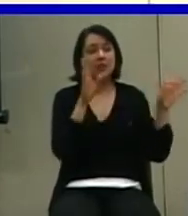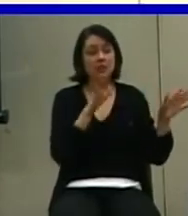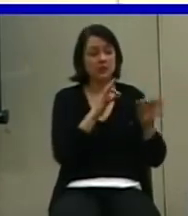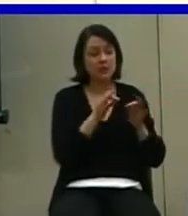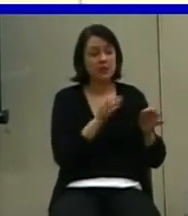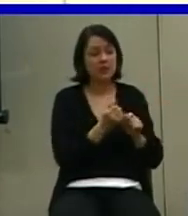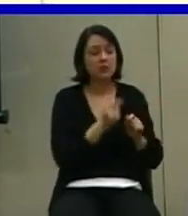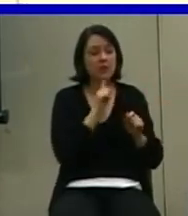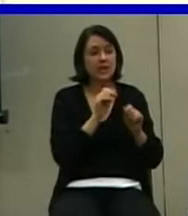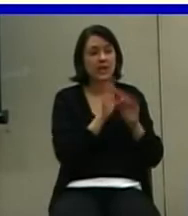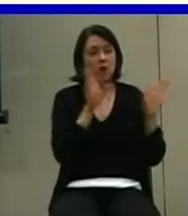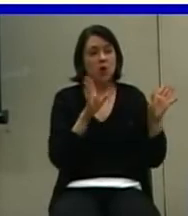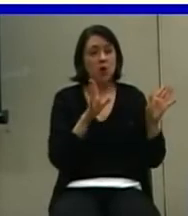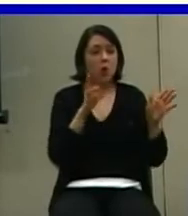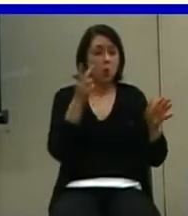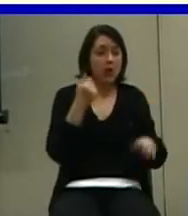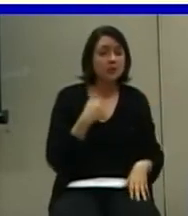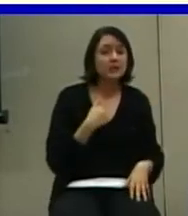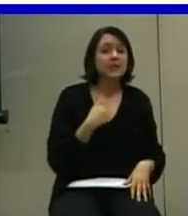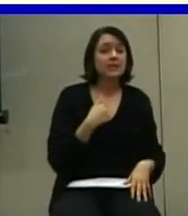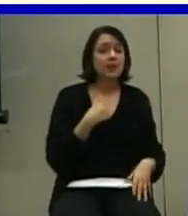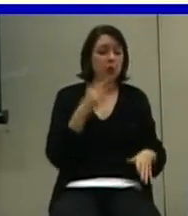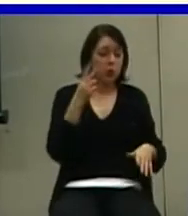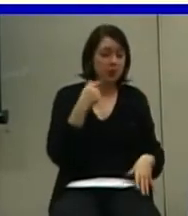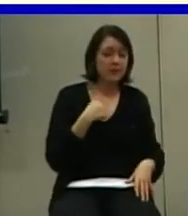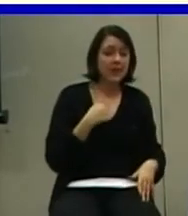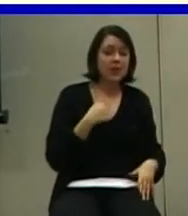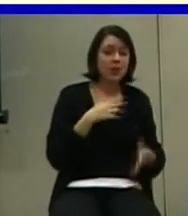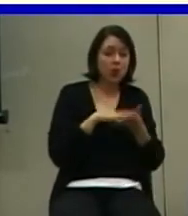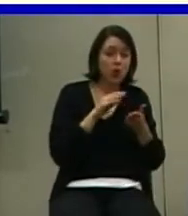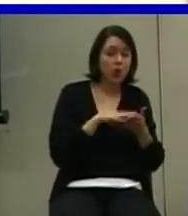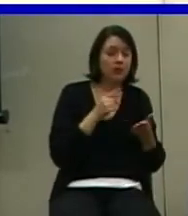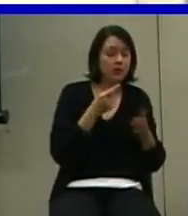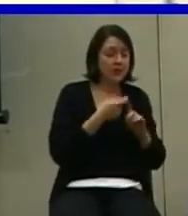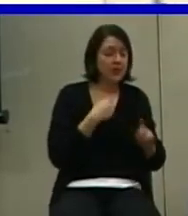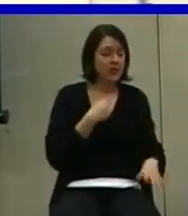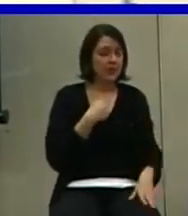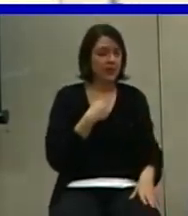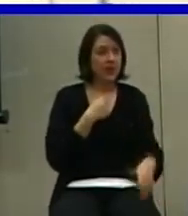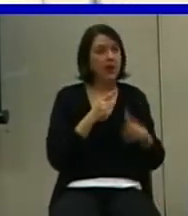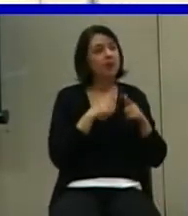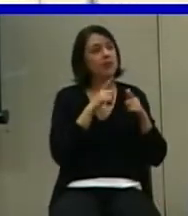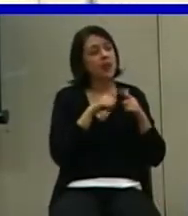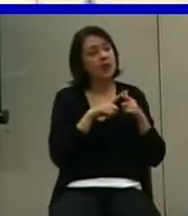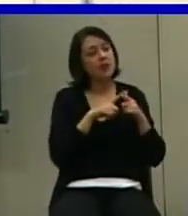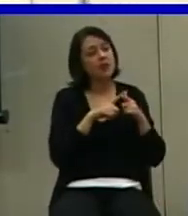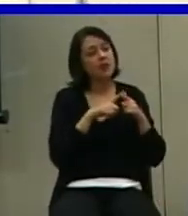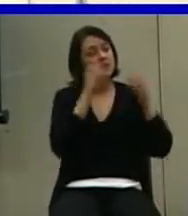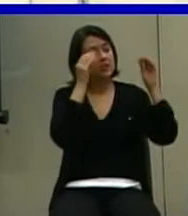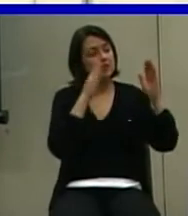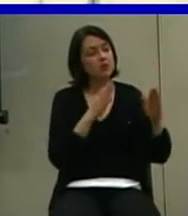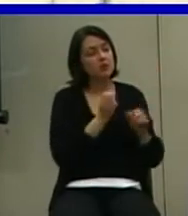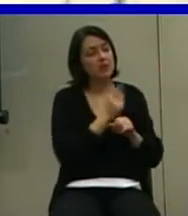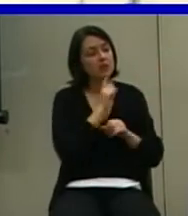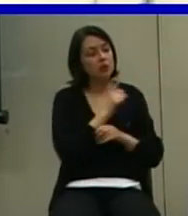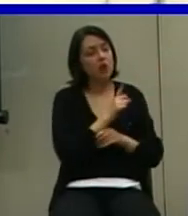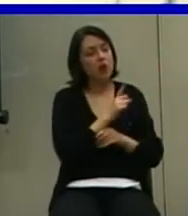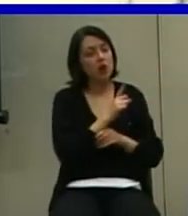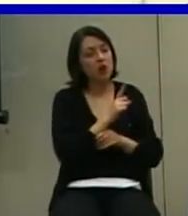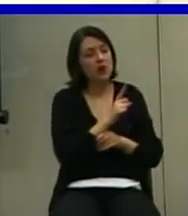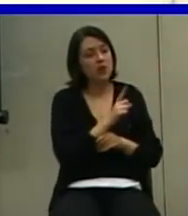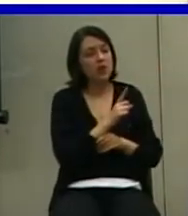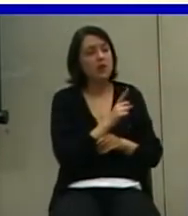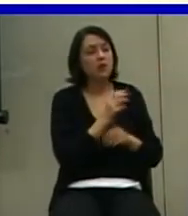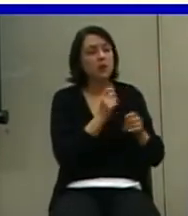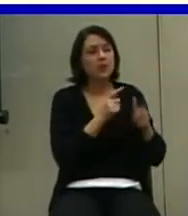it. Watch, see, look, learn. And then they make sure that they move that